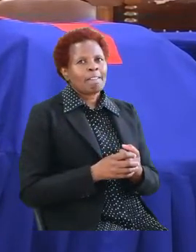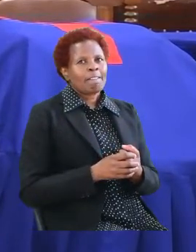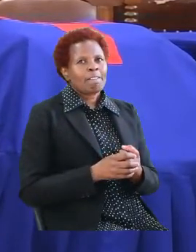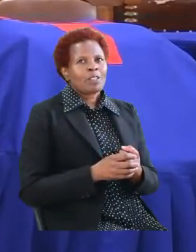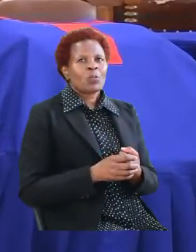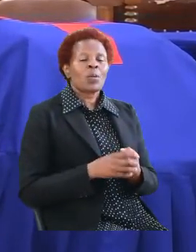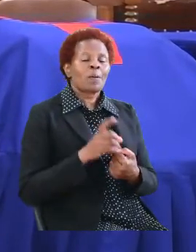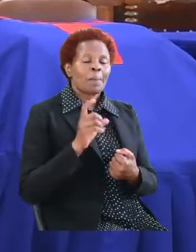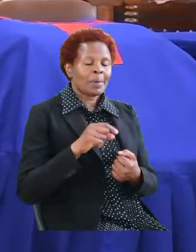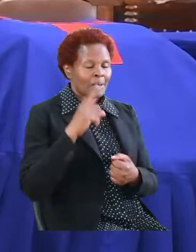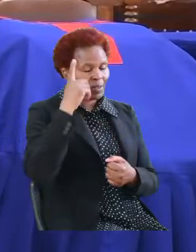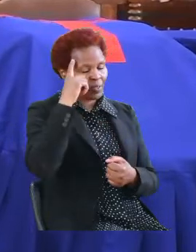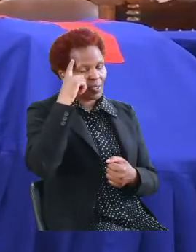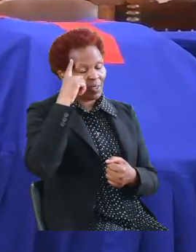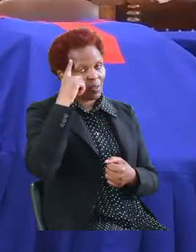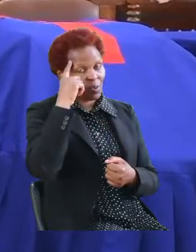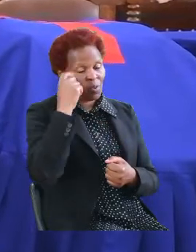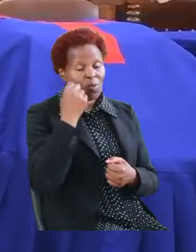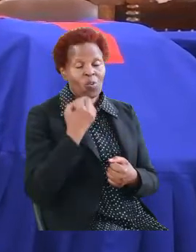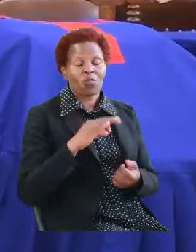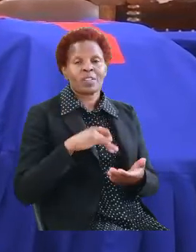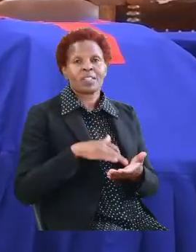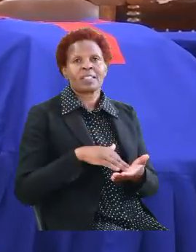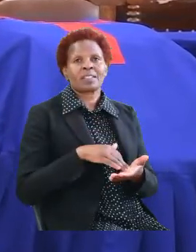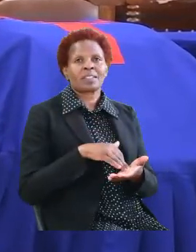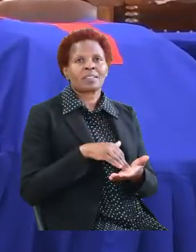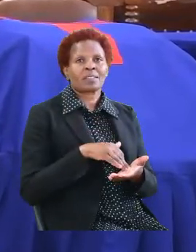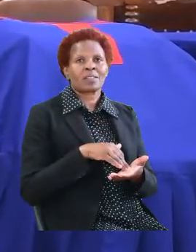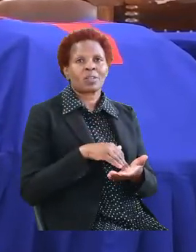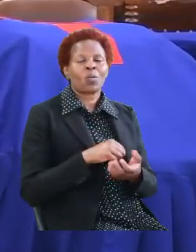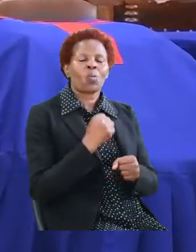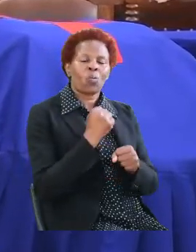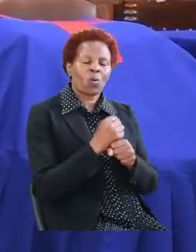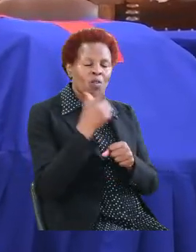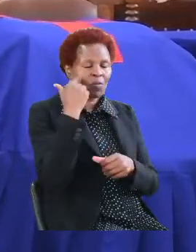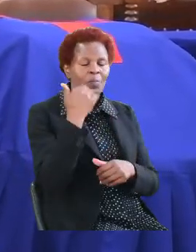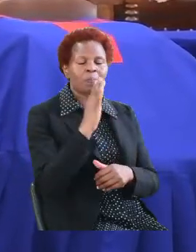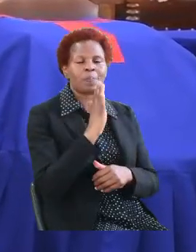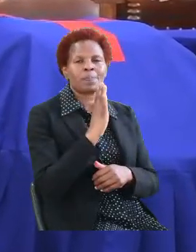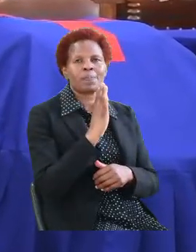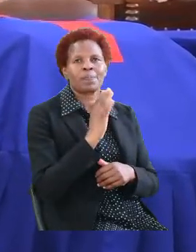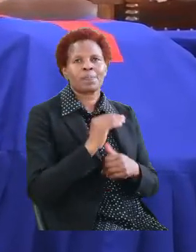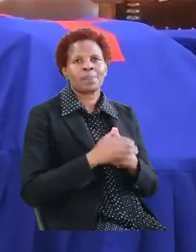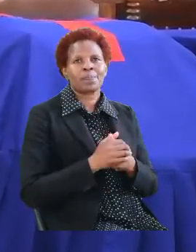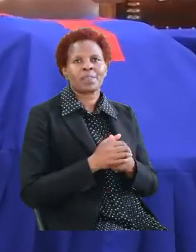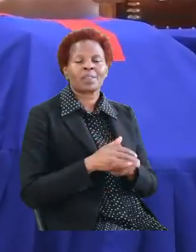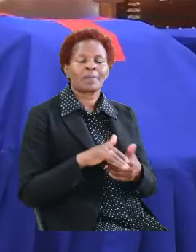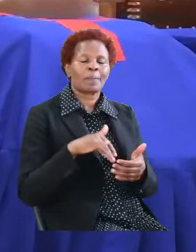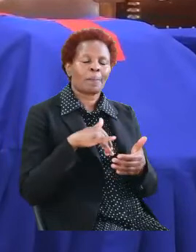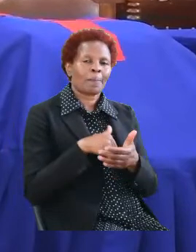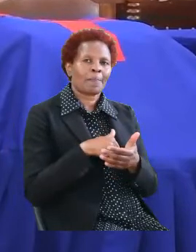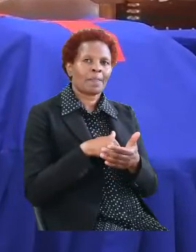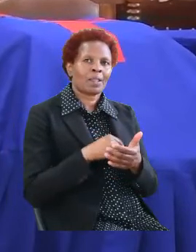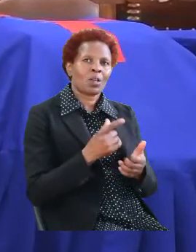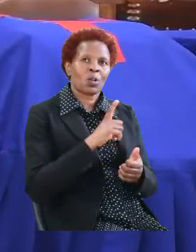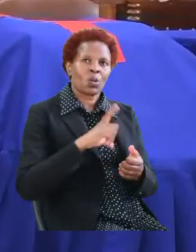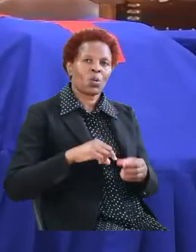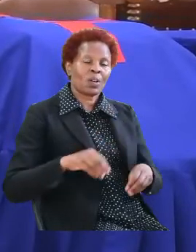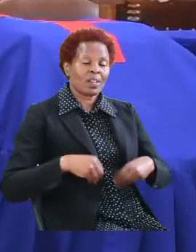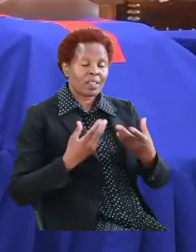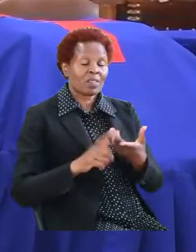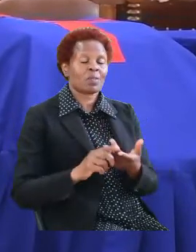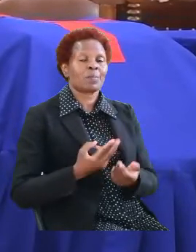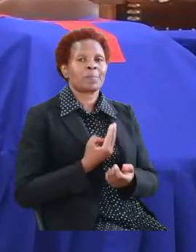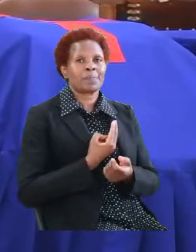we need to think about it once again. We need to work for the Lord. And that the Lord shall provide